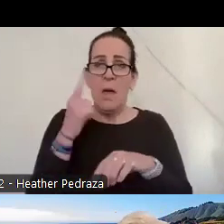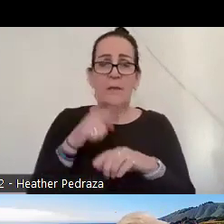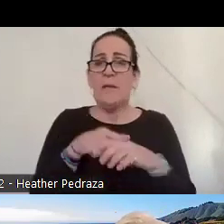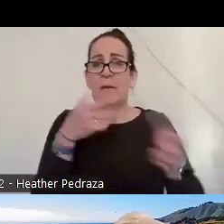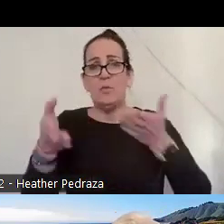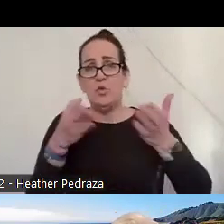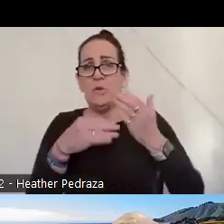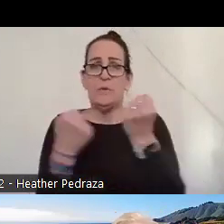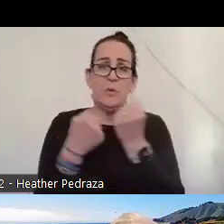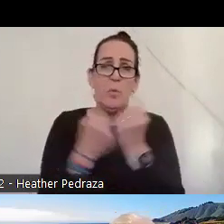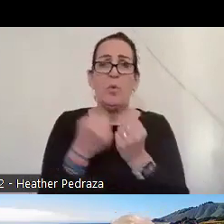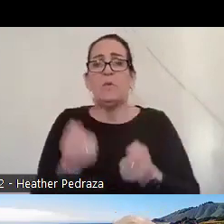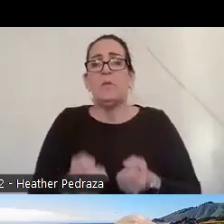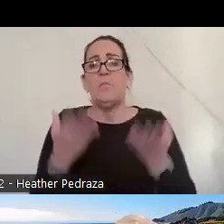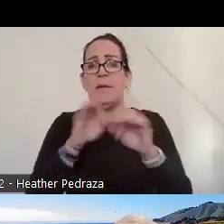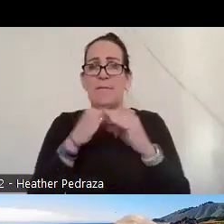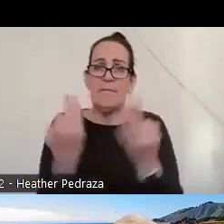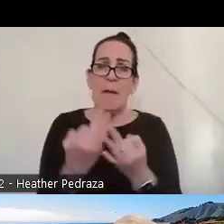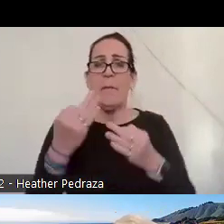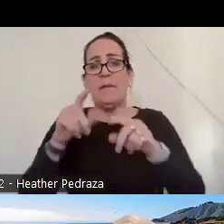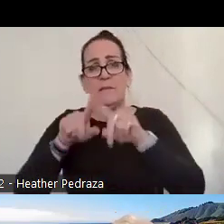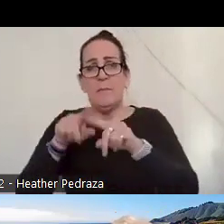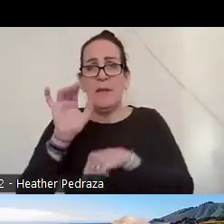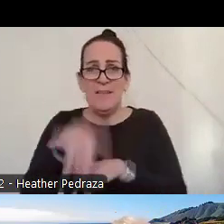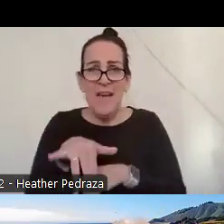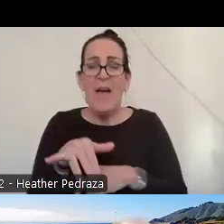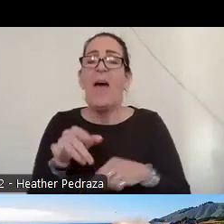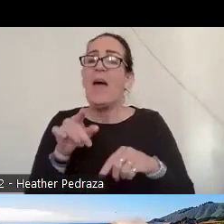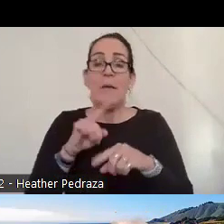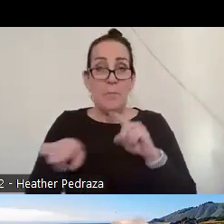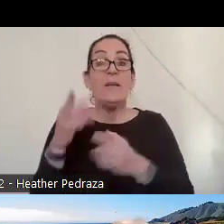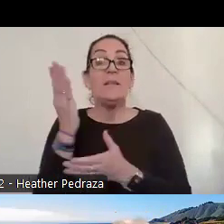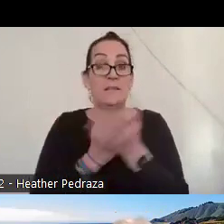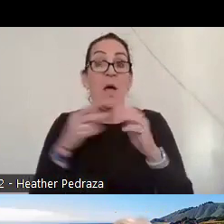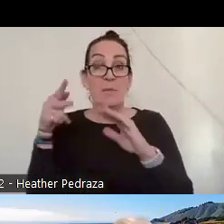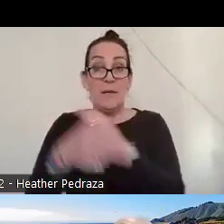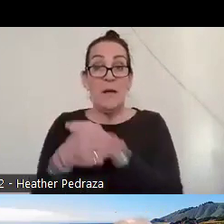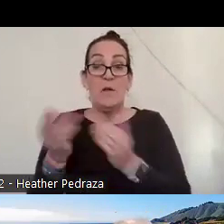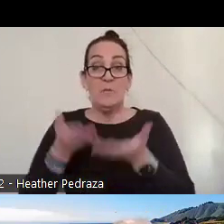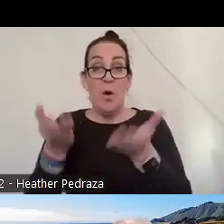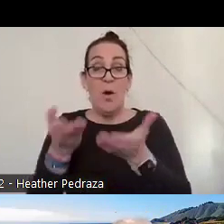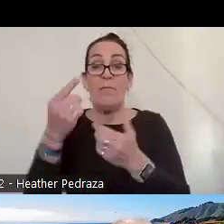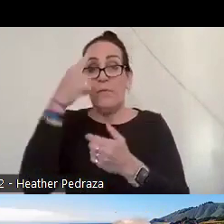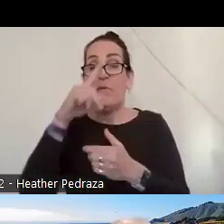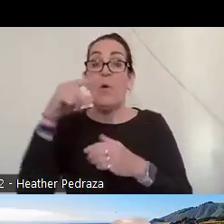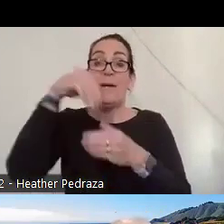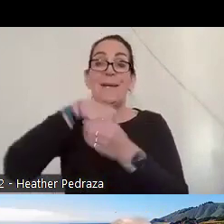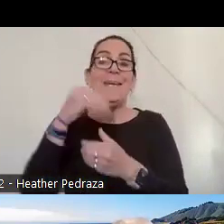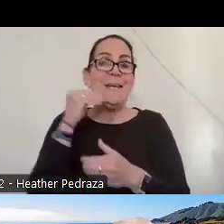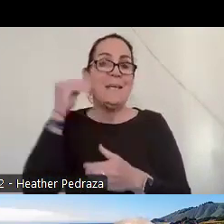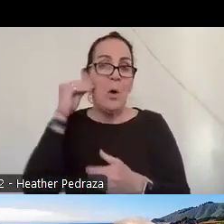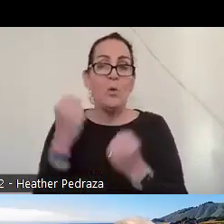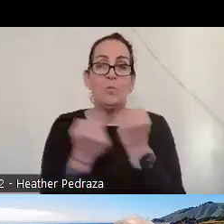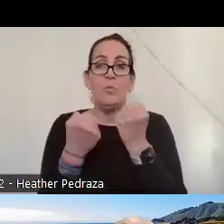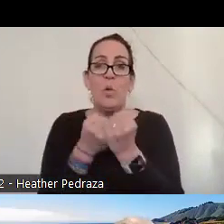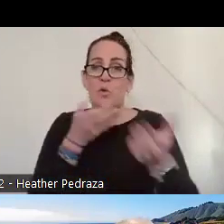and individuals rely on to get help in the community. There are some cuts proposed, though, for in-home supportive services that are